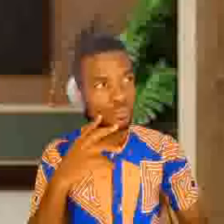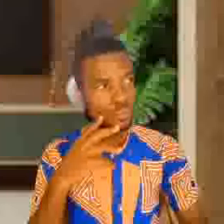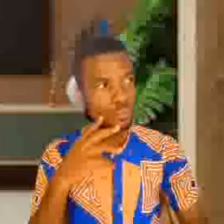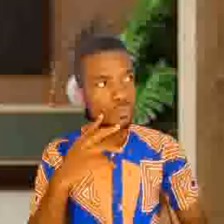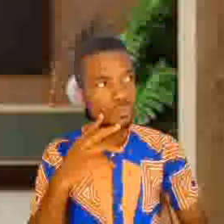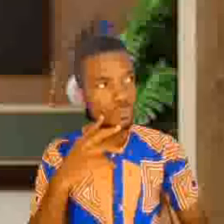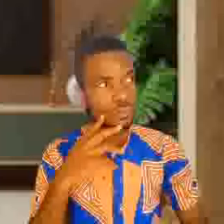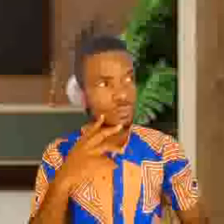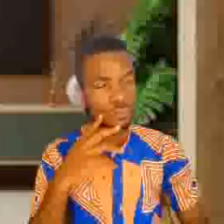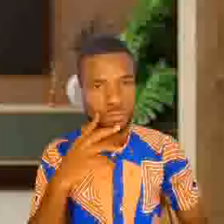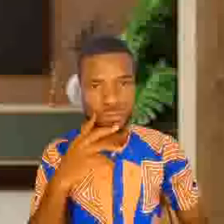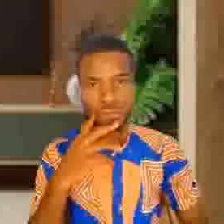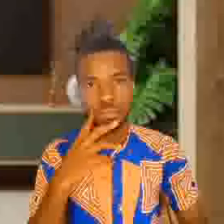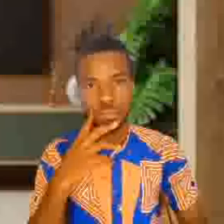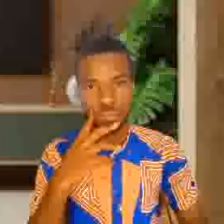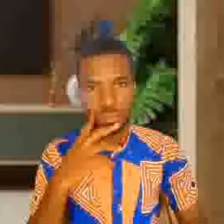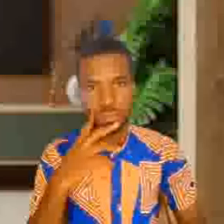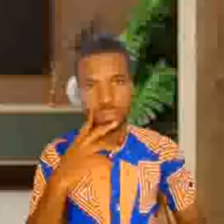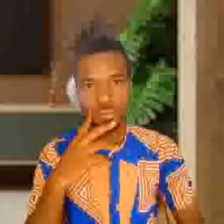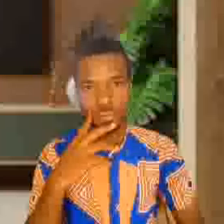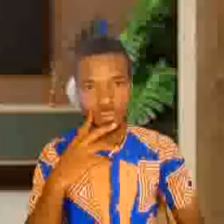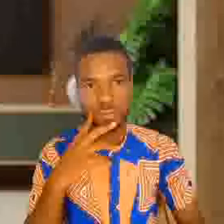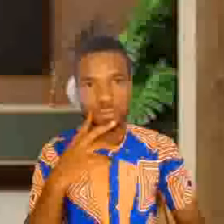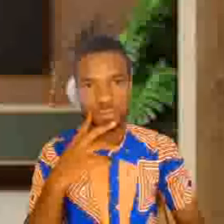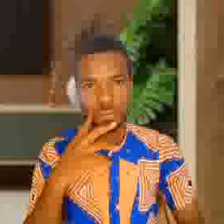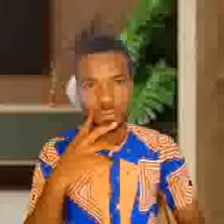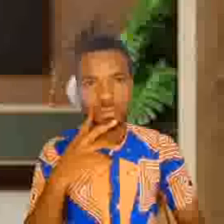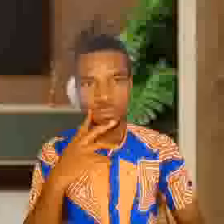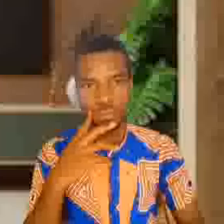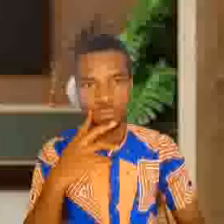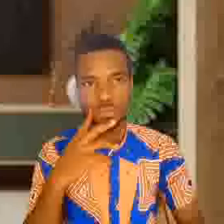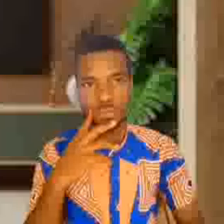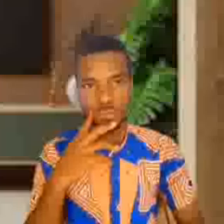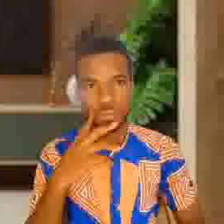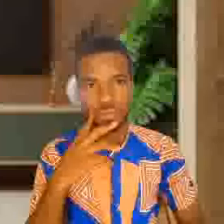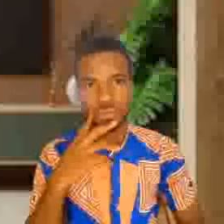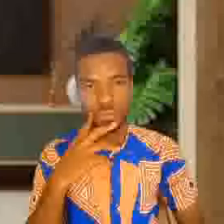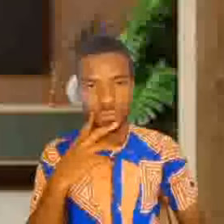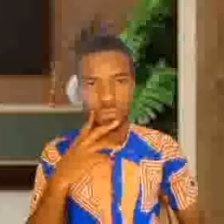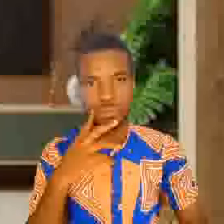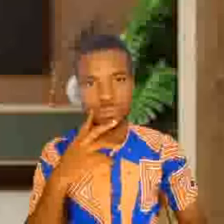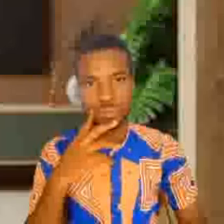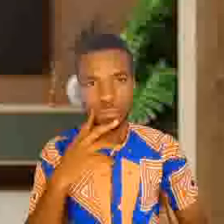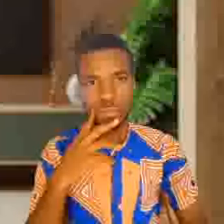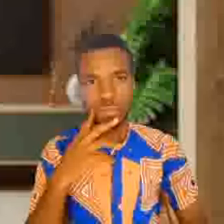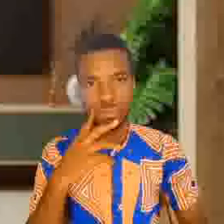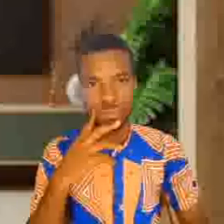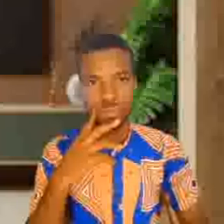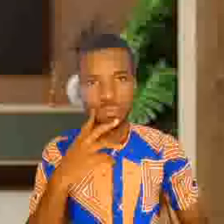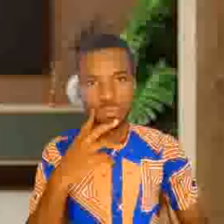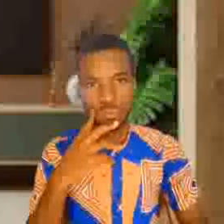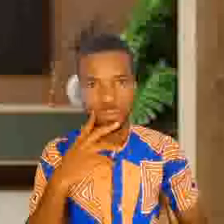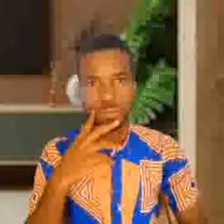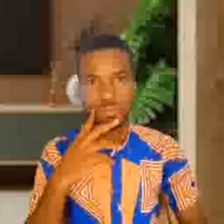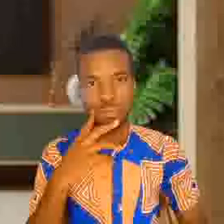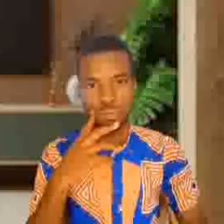If I know the song to sing for them to come, I know the song. If here, I can sing that song. If I sing it and continue singing, it may not make sense to you, they